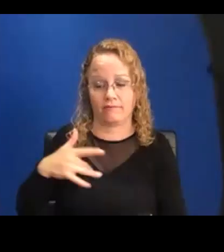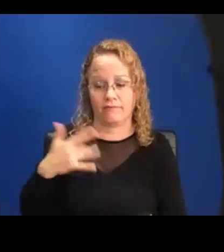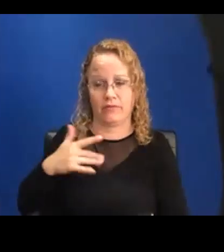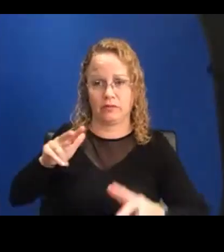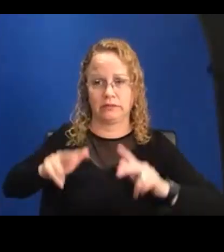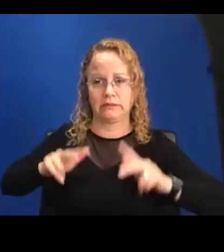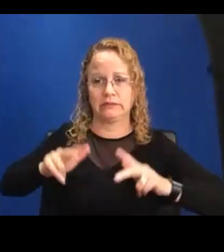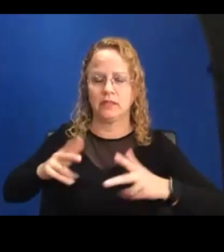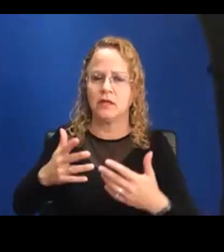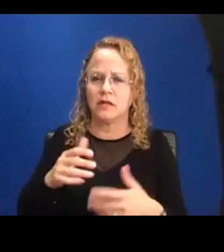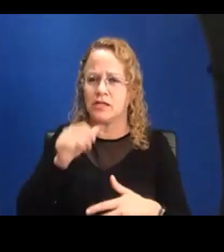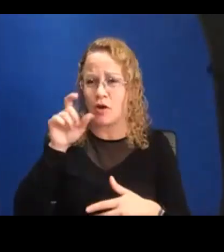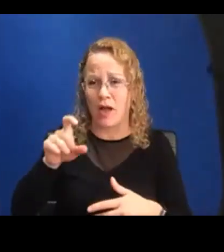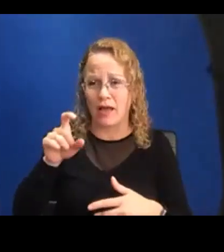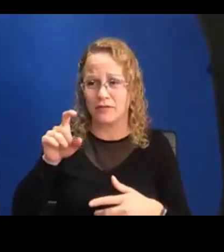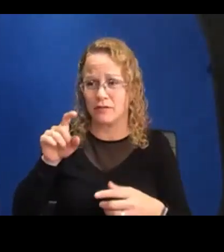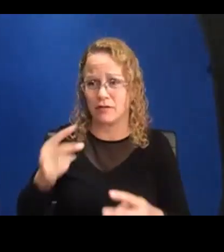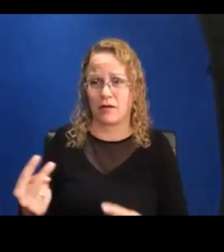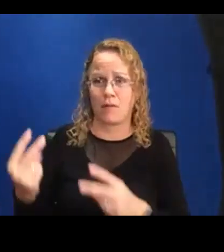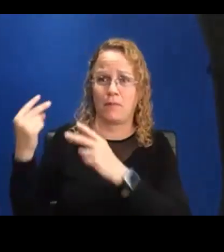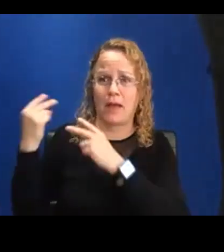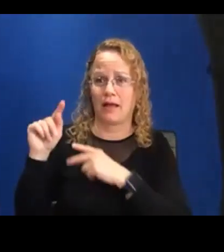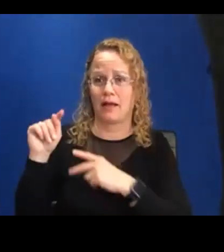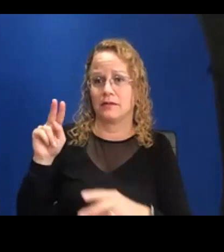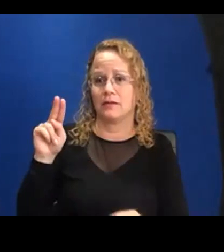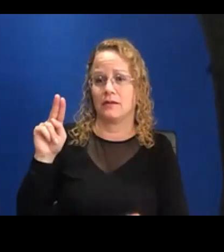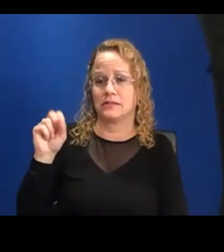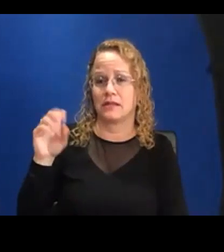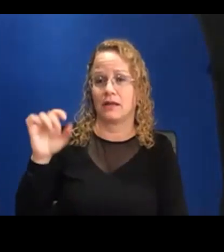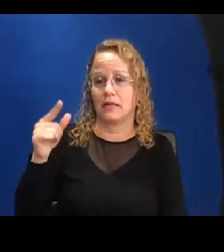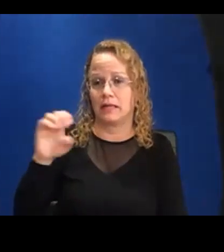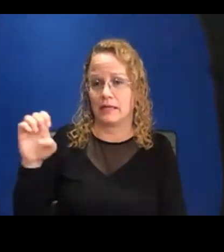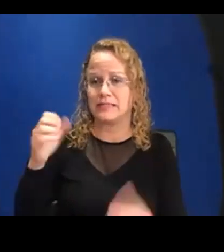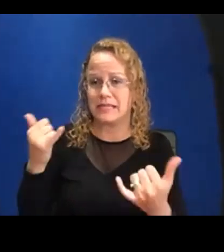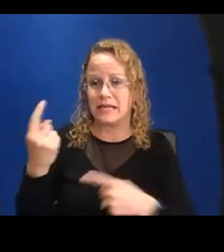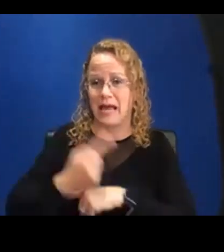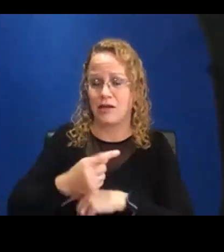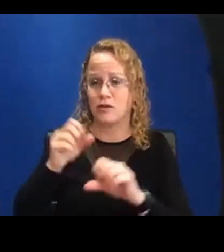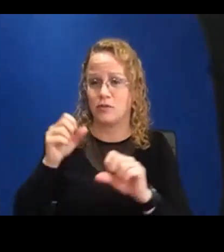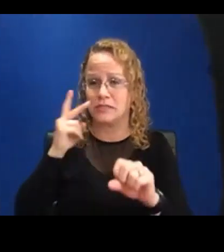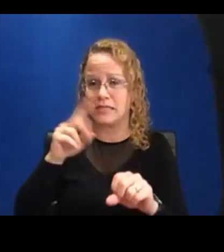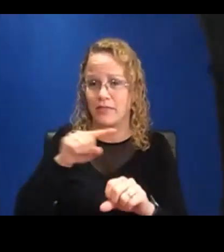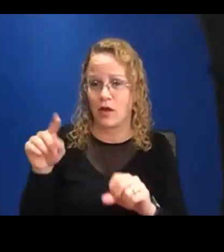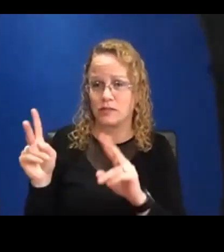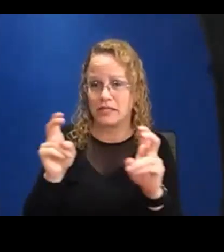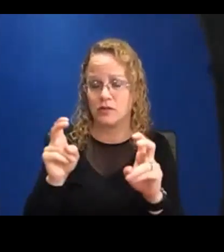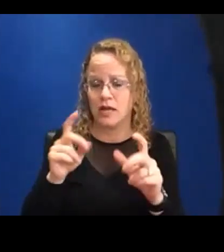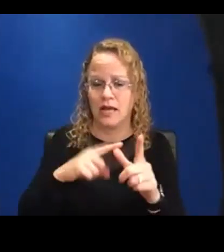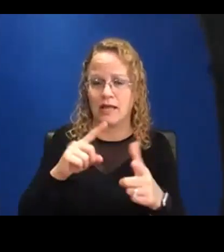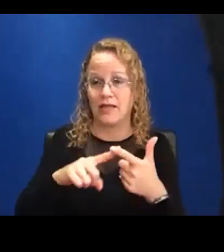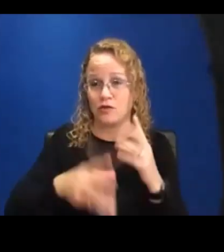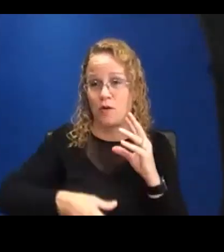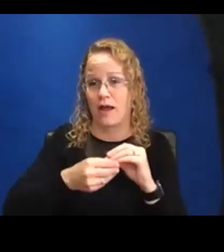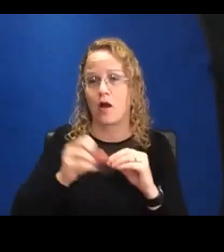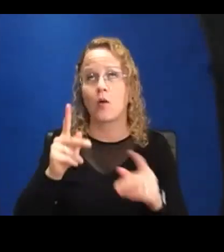hesitancy. You don't even have to go back to Tuskegee to see, today you see those issues. And then you layer on top of that, okay, well, let's say